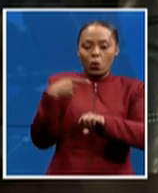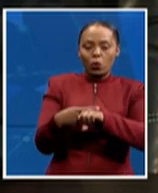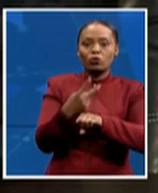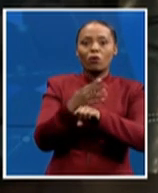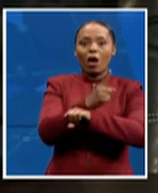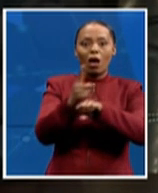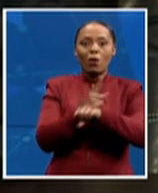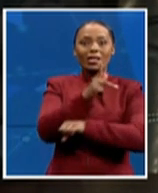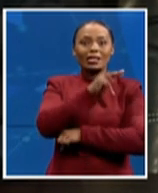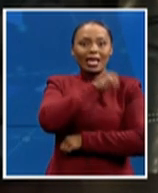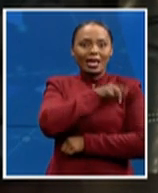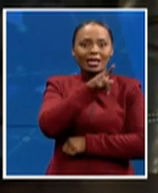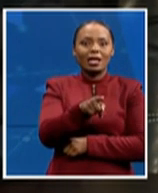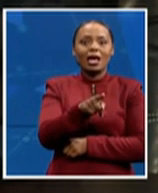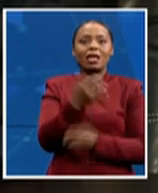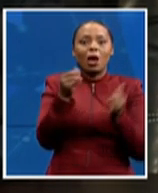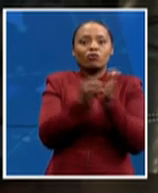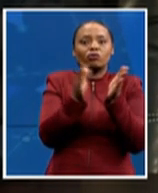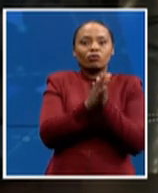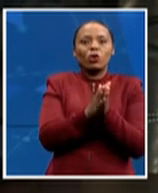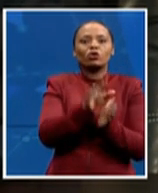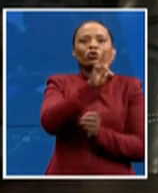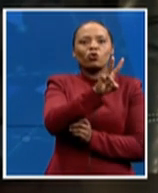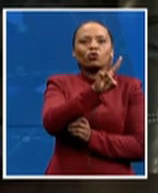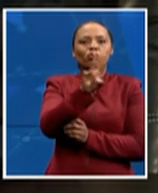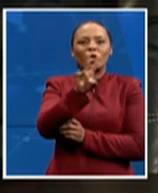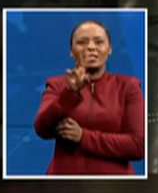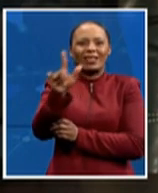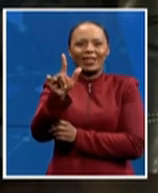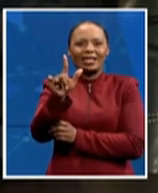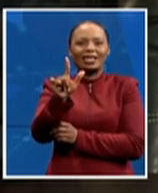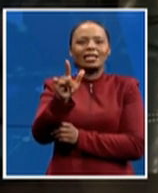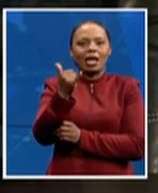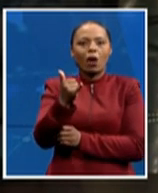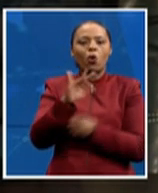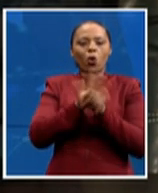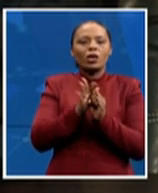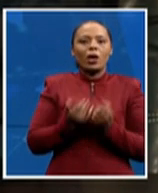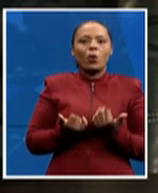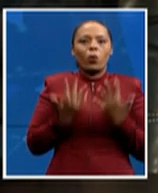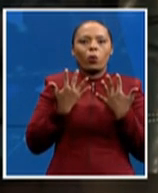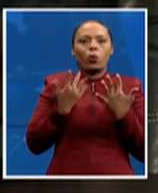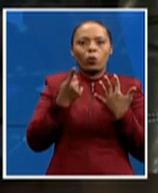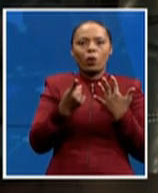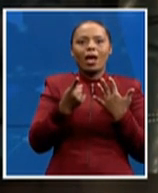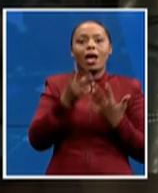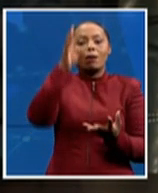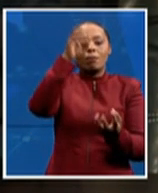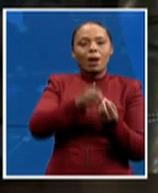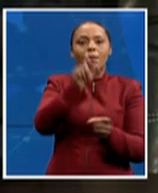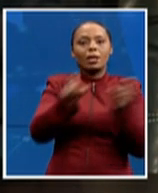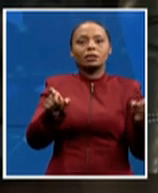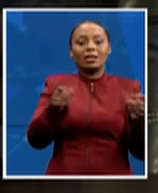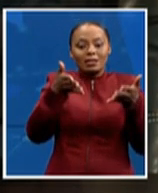227 cases, bringing the total number of confirmed COVID-19 cases to